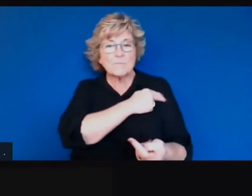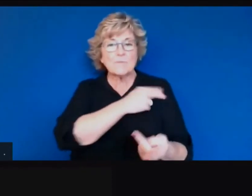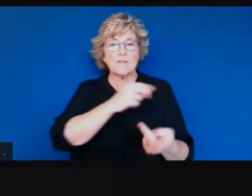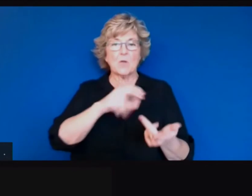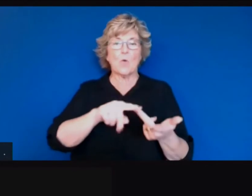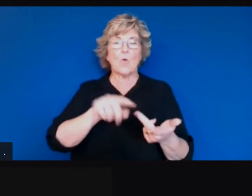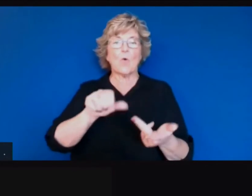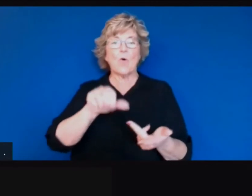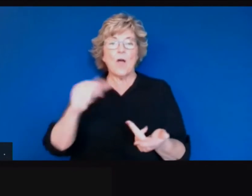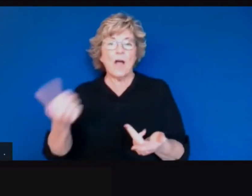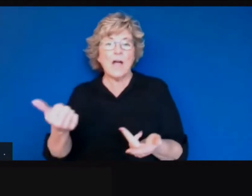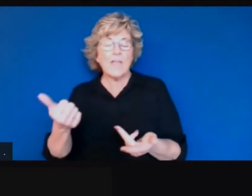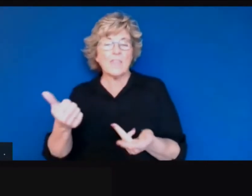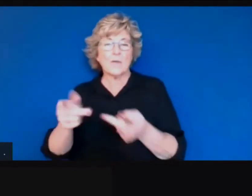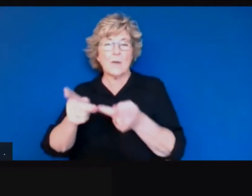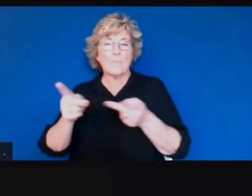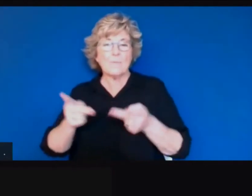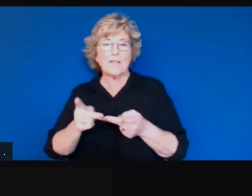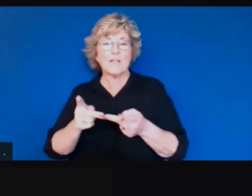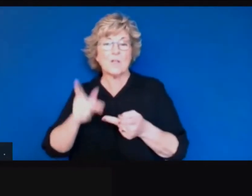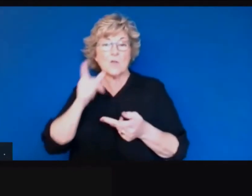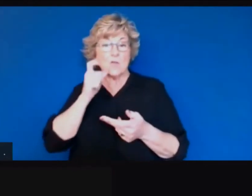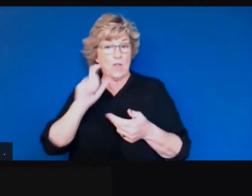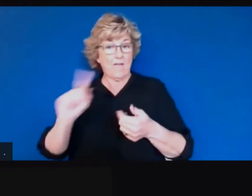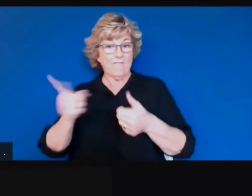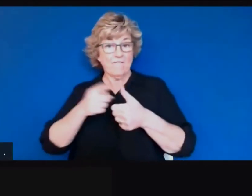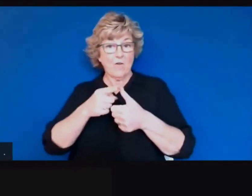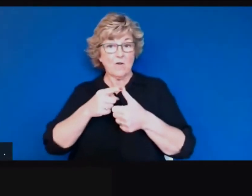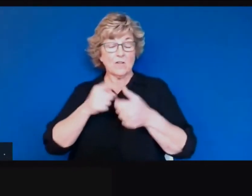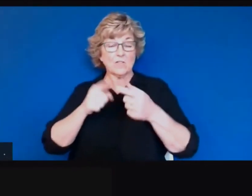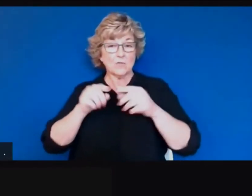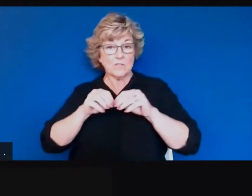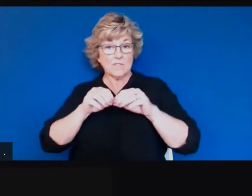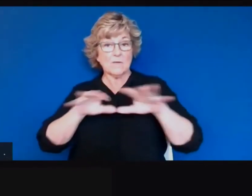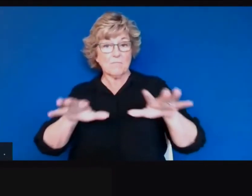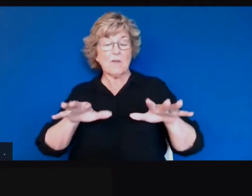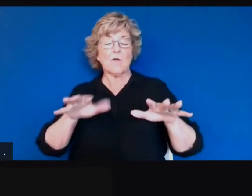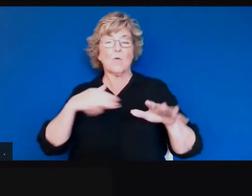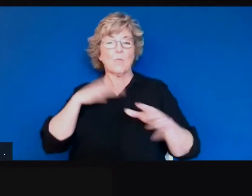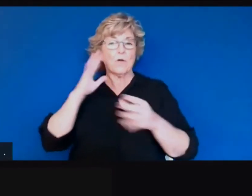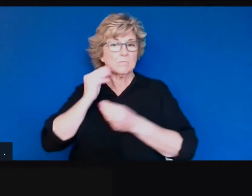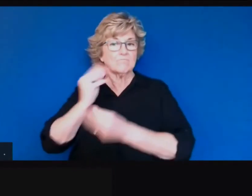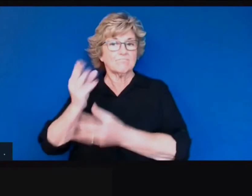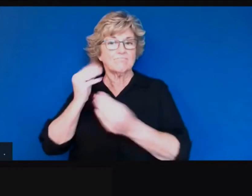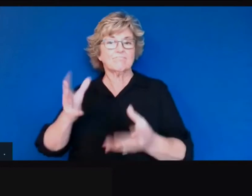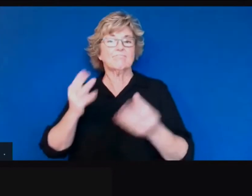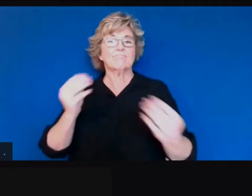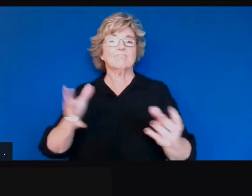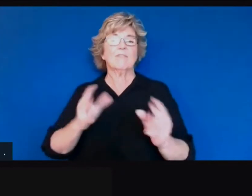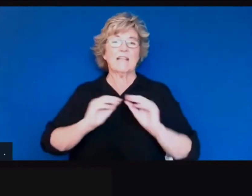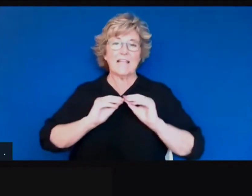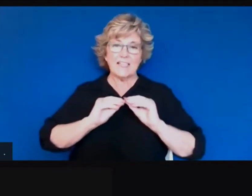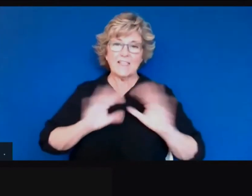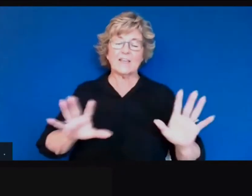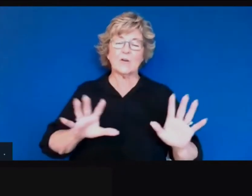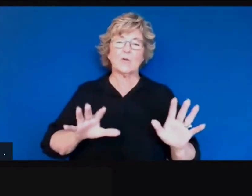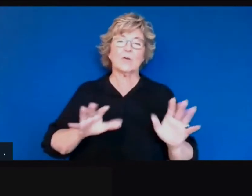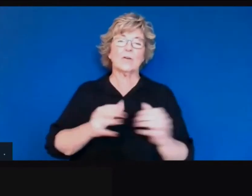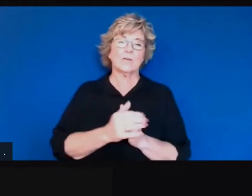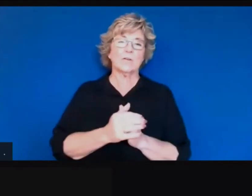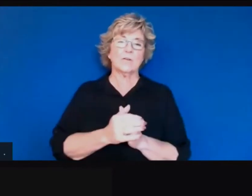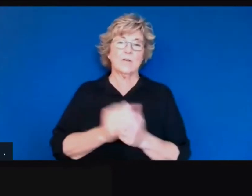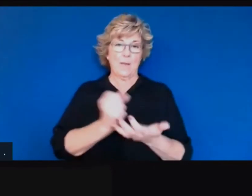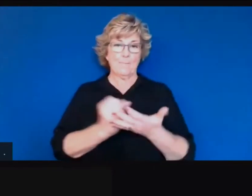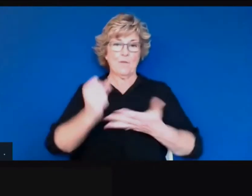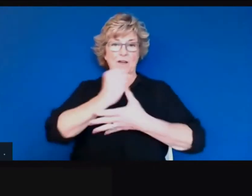other clinical settings that are up first to distribute, that we're able to communicate with them very clearly on not just these